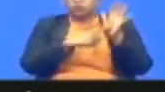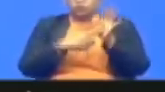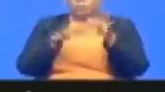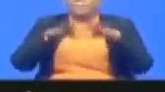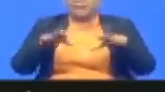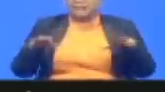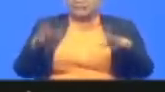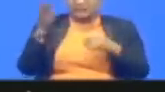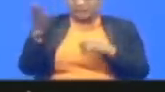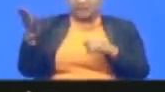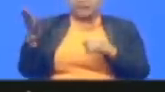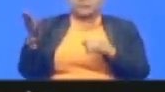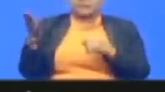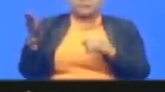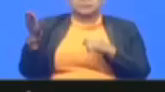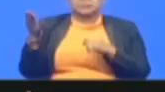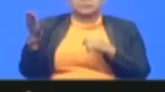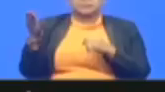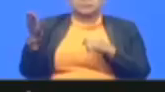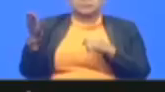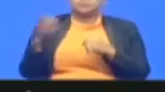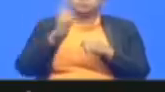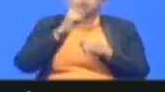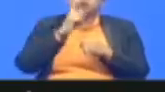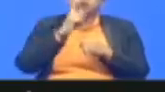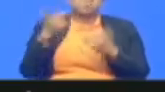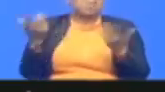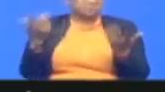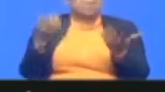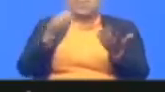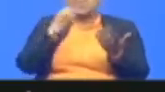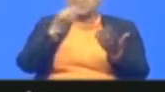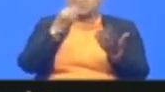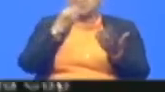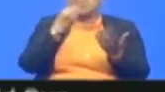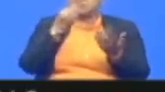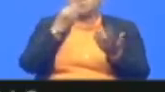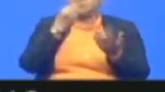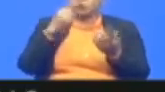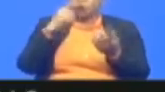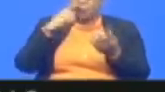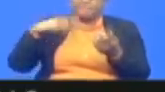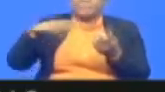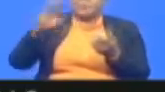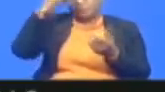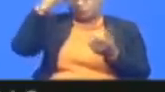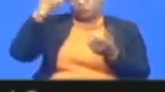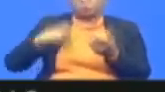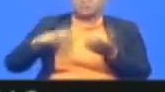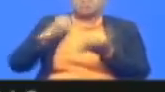huko. Wao tu, by tomorrow watakuwa wanakula sapa kwao because tutawarudisha kwao.